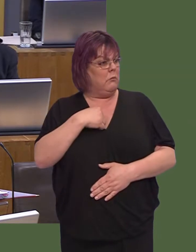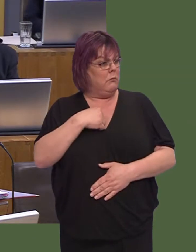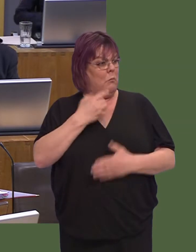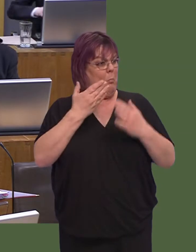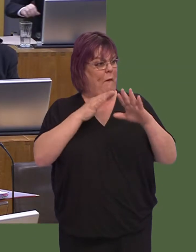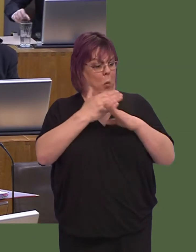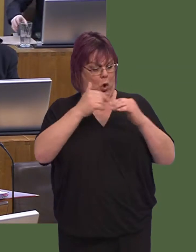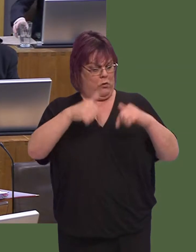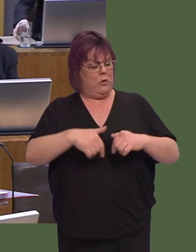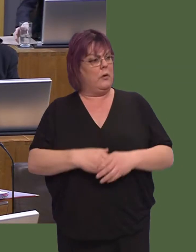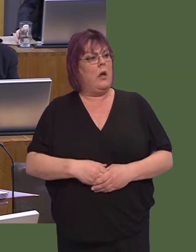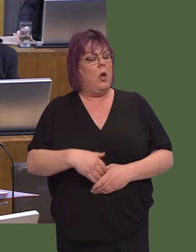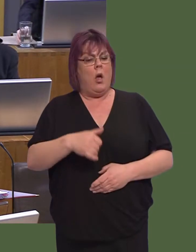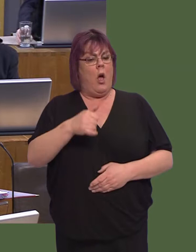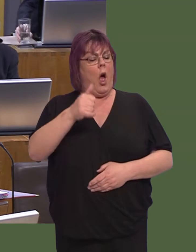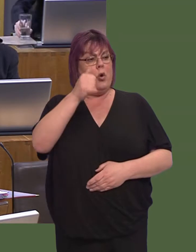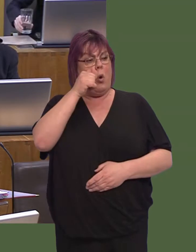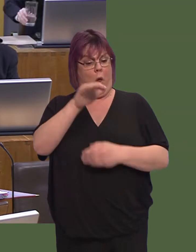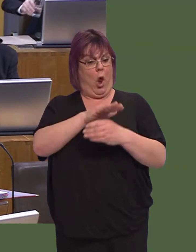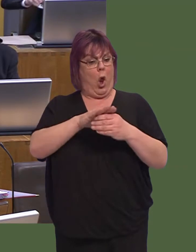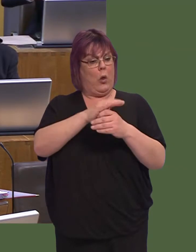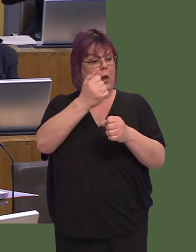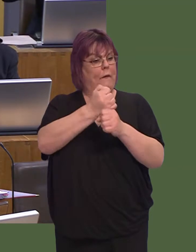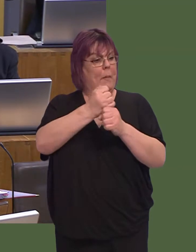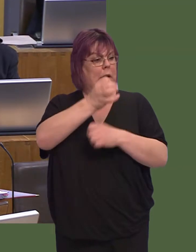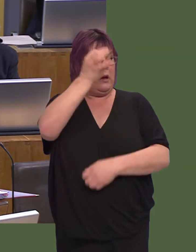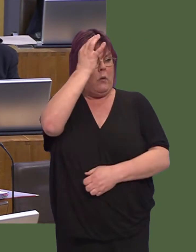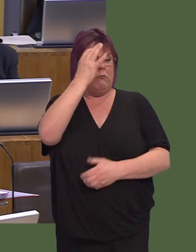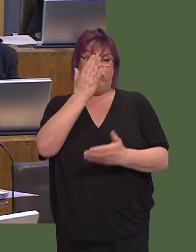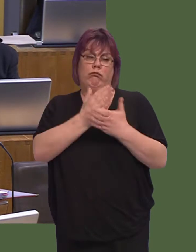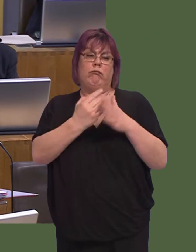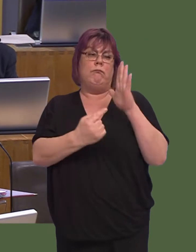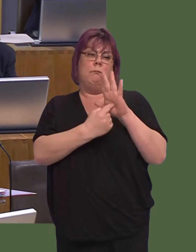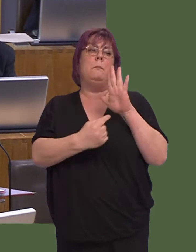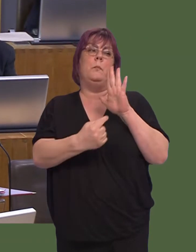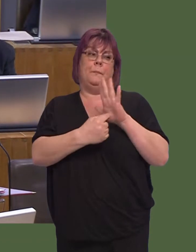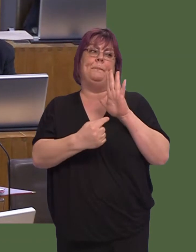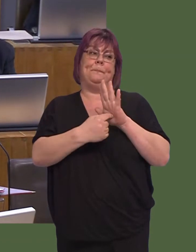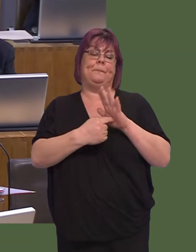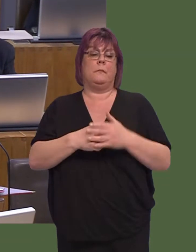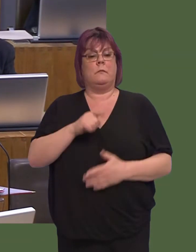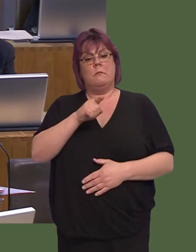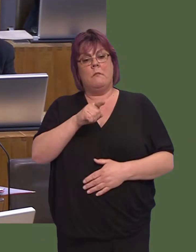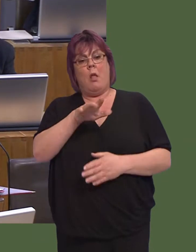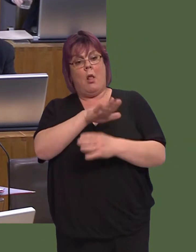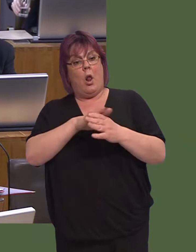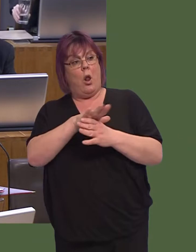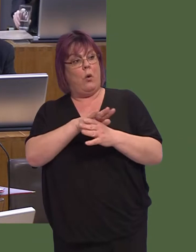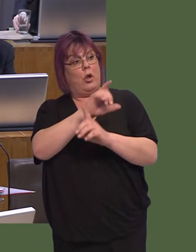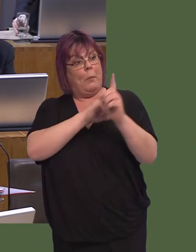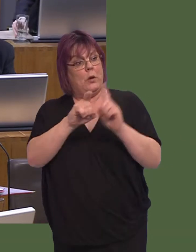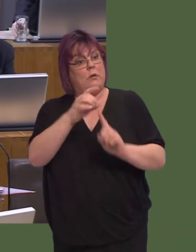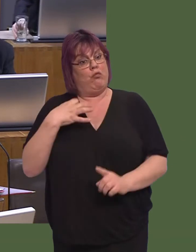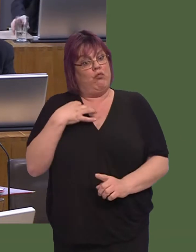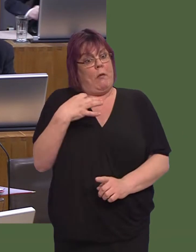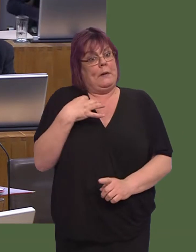this place, I know how important local government is and the work that members carry out locally to represent